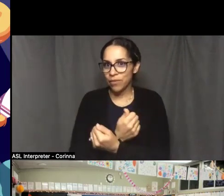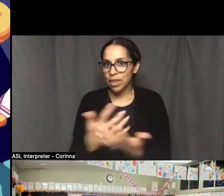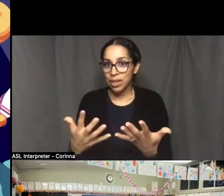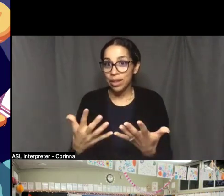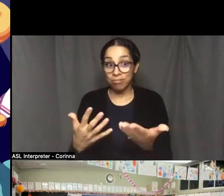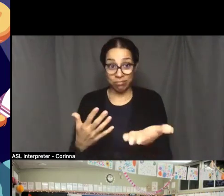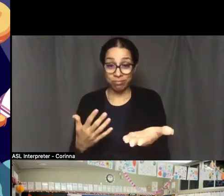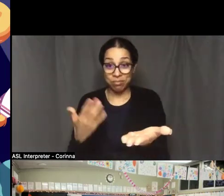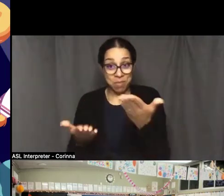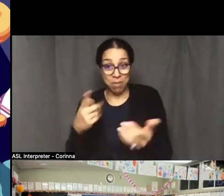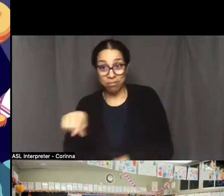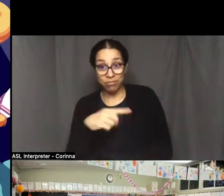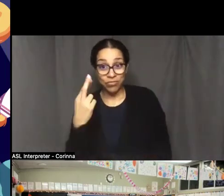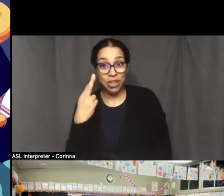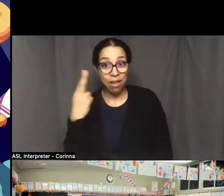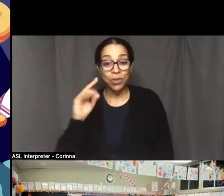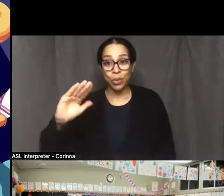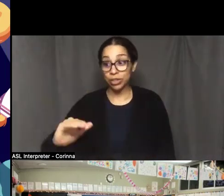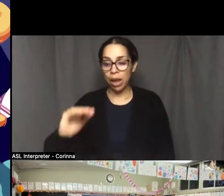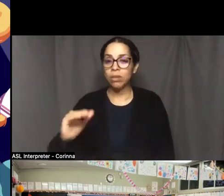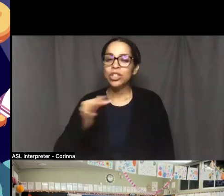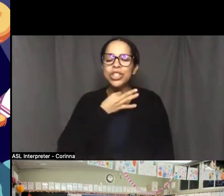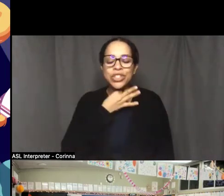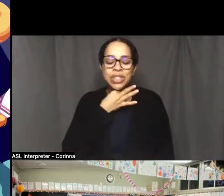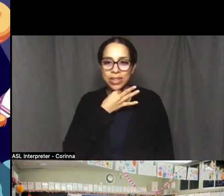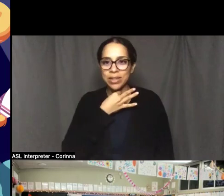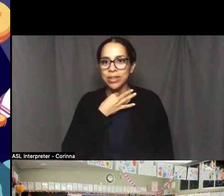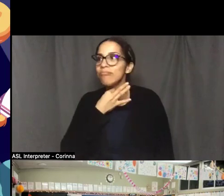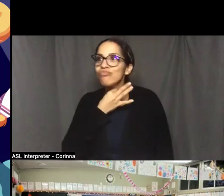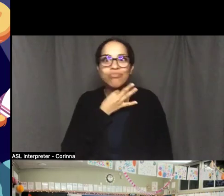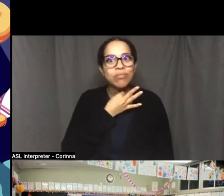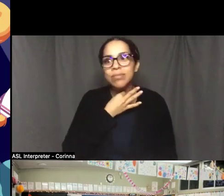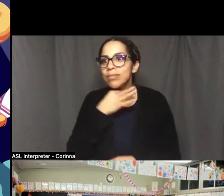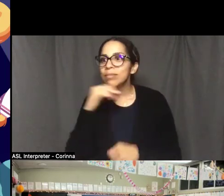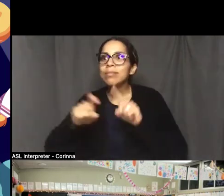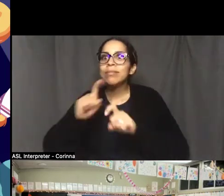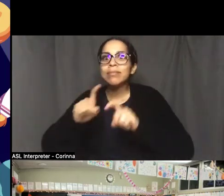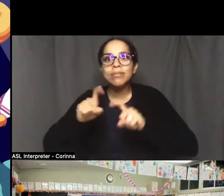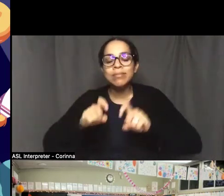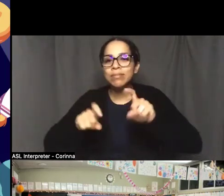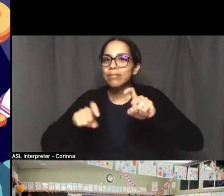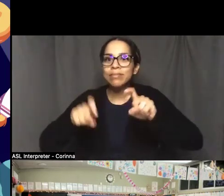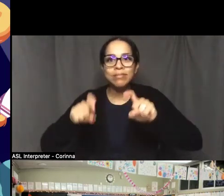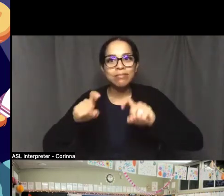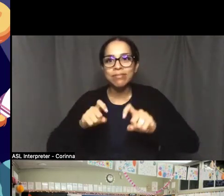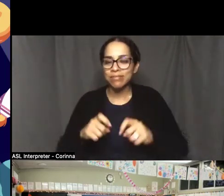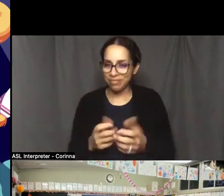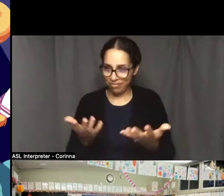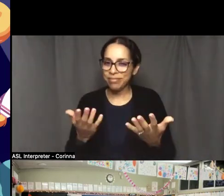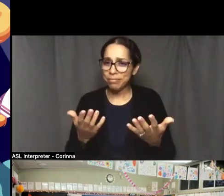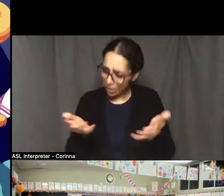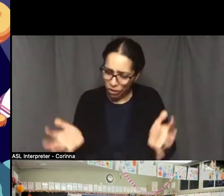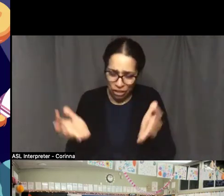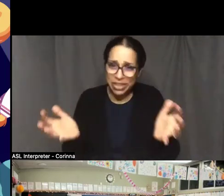curious and want to know everything there is to know about the world. Probably ask you a ton of questions. So that's actually something we want to encourage